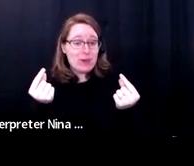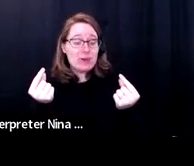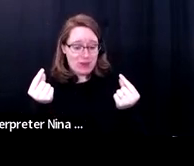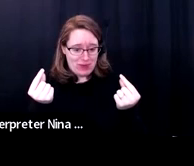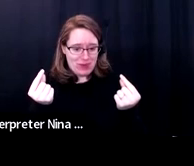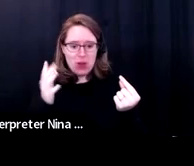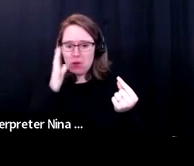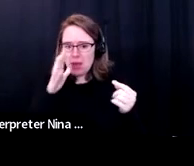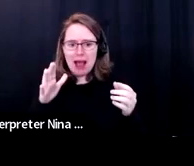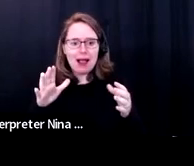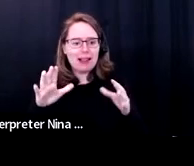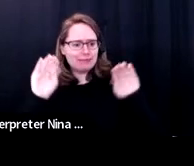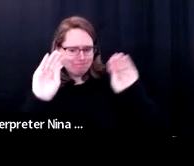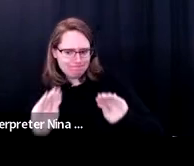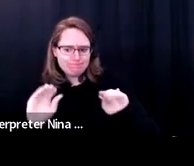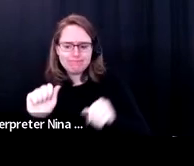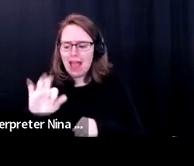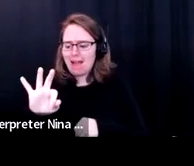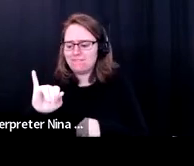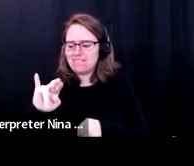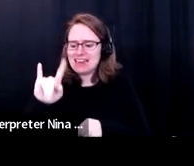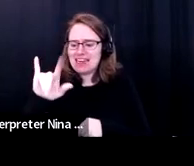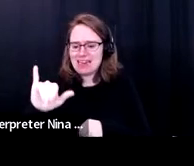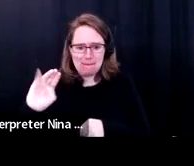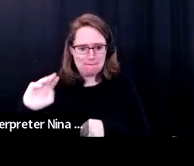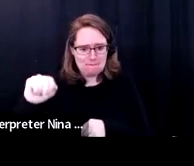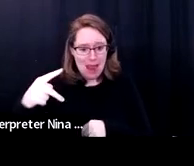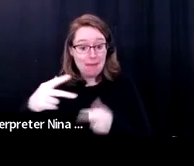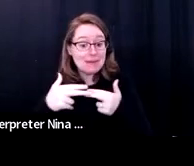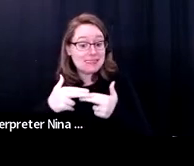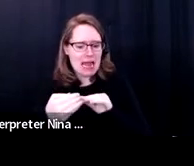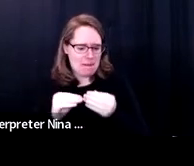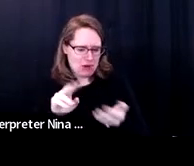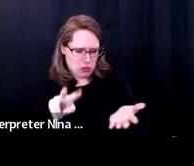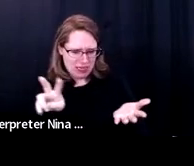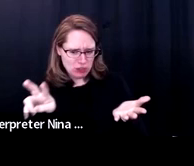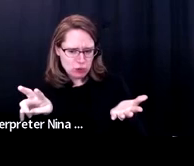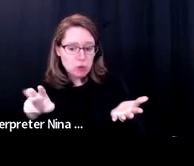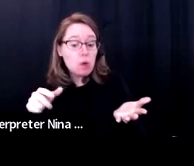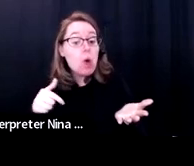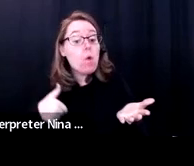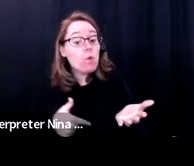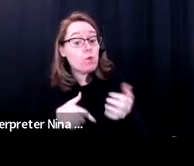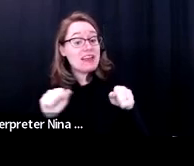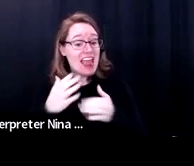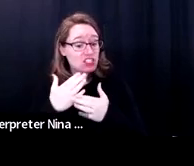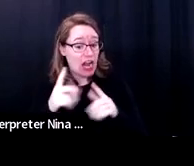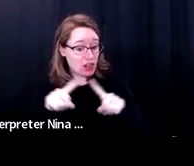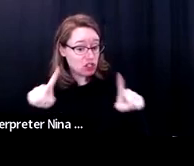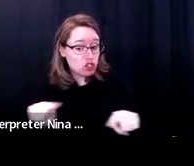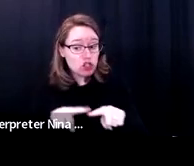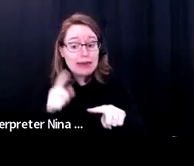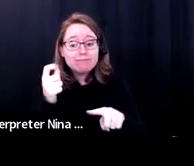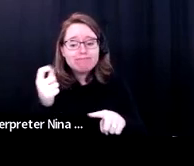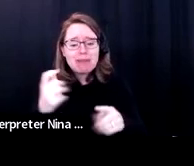some affinity mapping on slide 22. And we can share the screen, but something that I would suggest, just